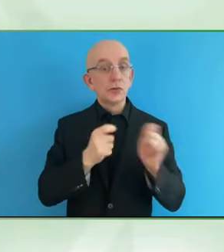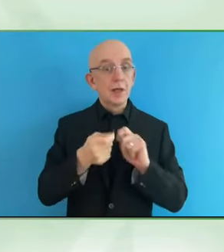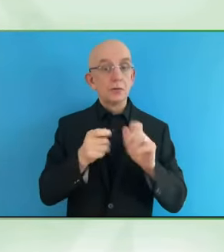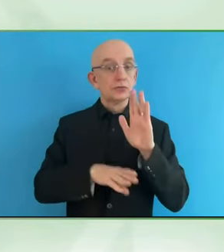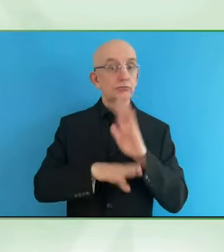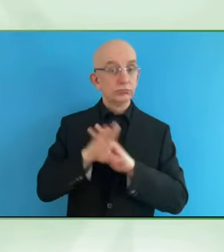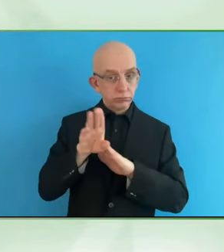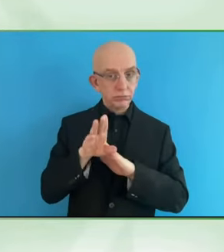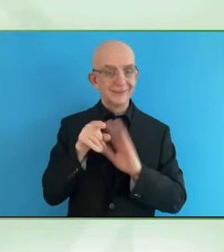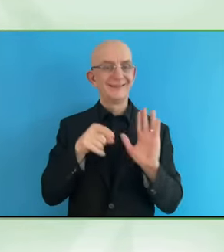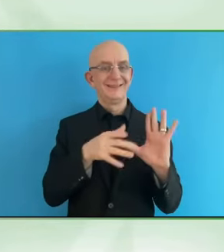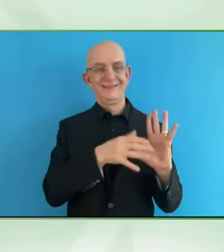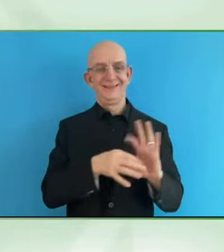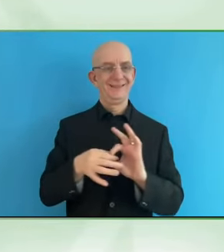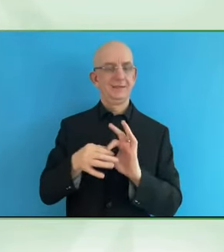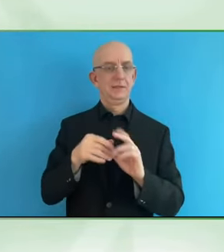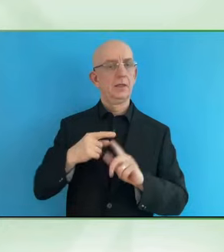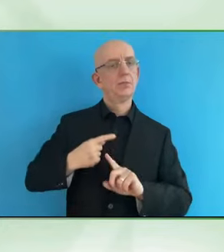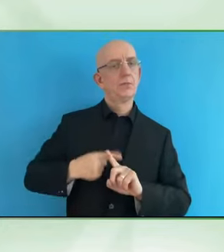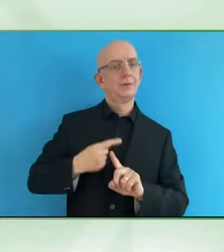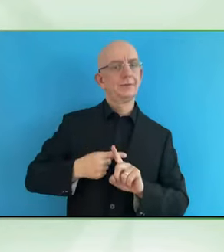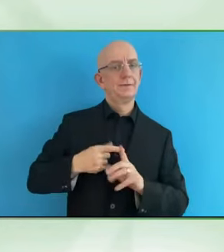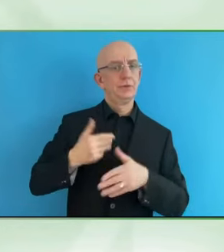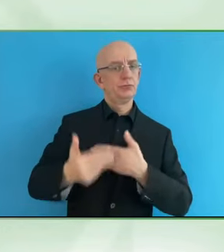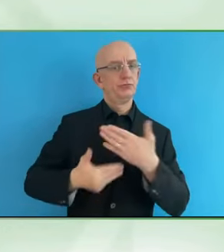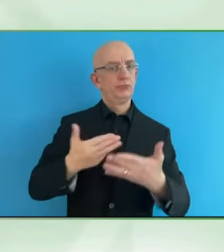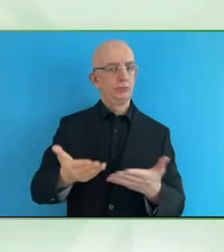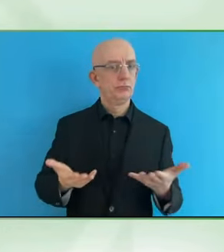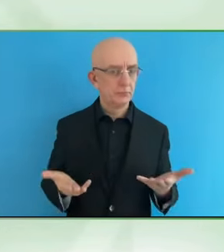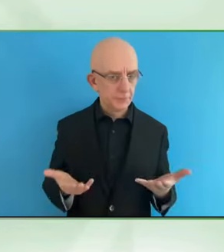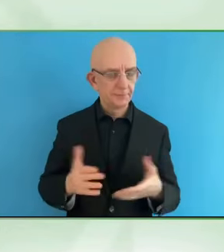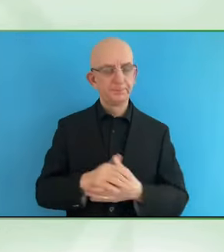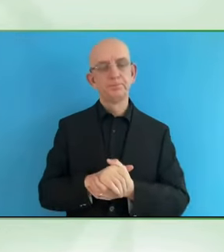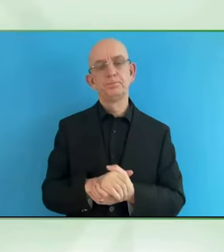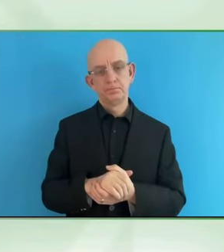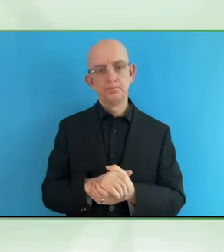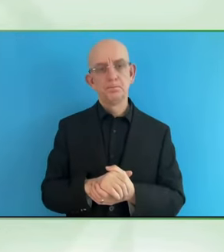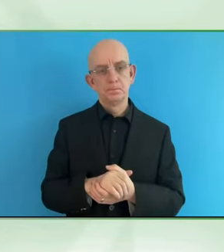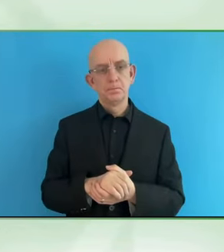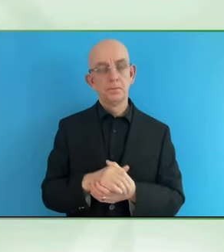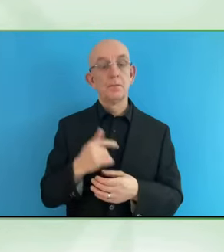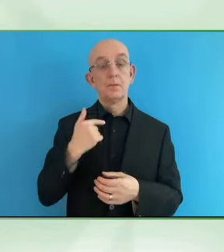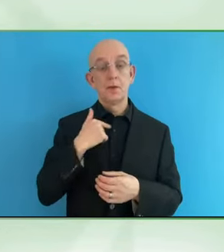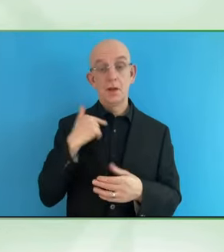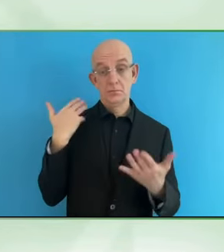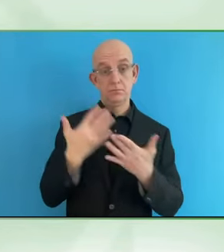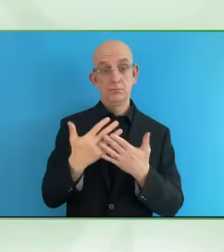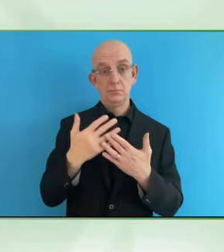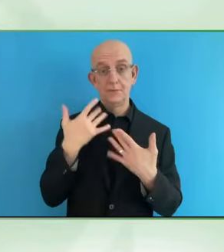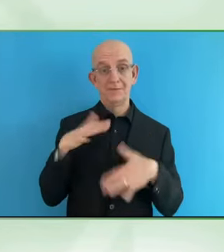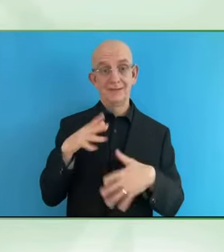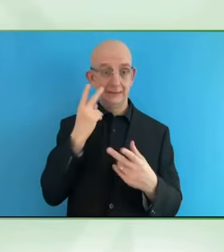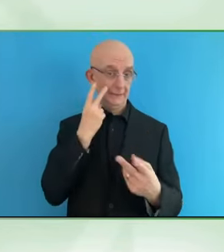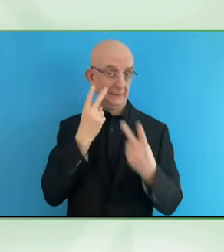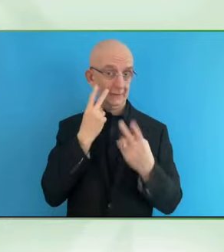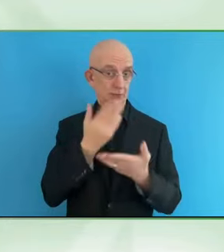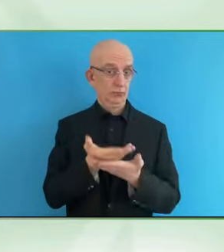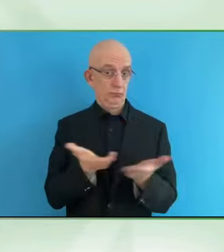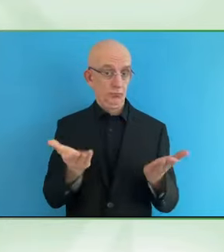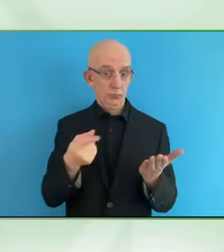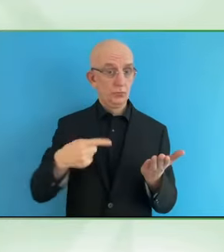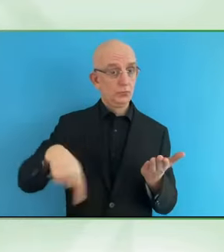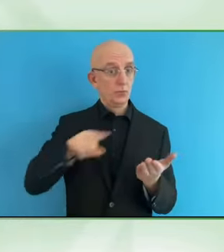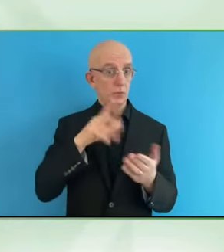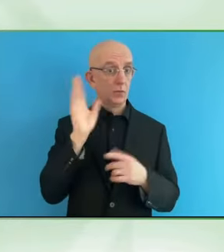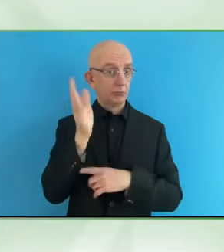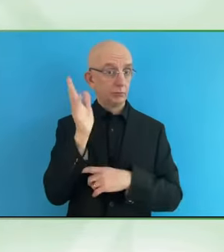I think we've heard from our presenters different perspectives, and I think it's fascinating we don't want to compare, and we don't want to